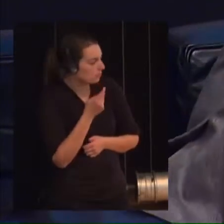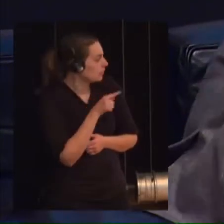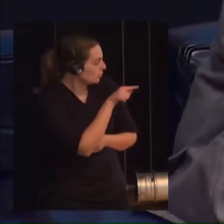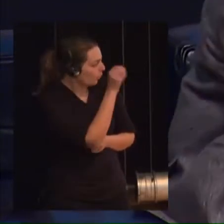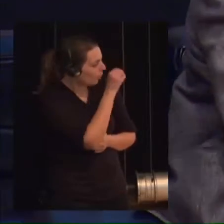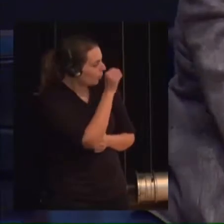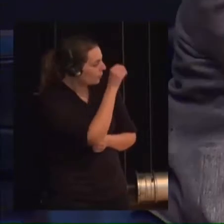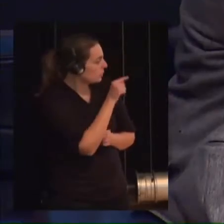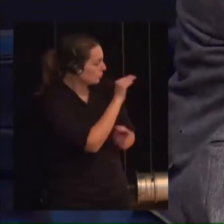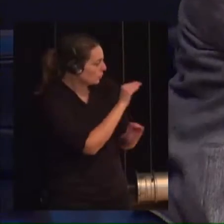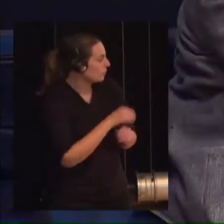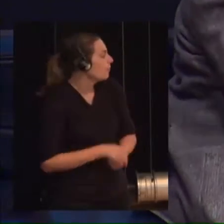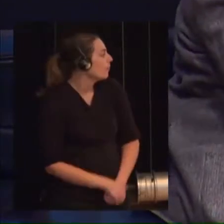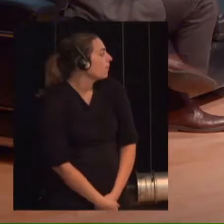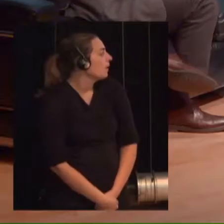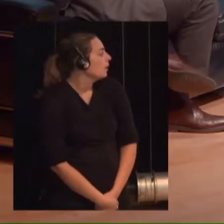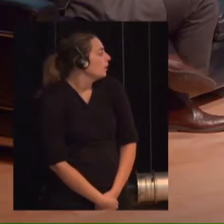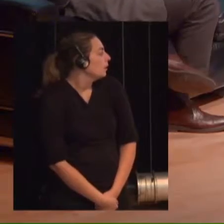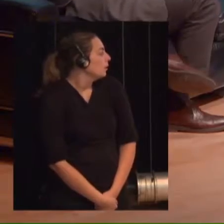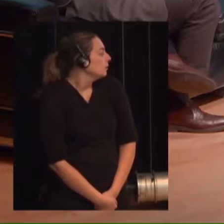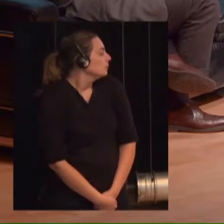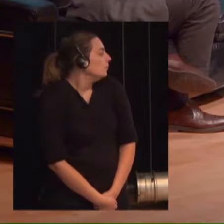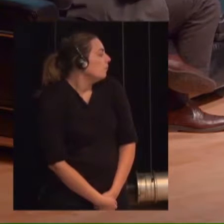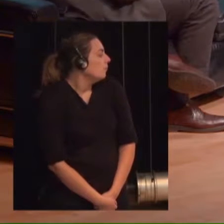Miguel, please. Can you hear me? Yeah?